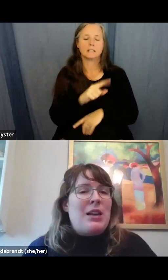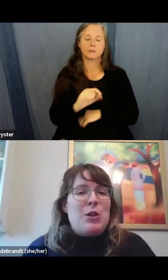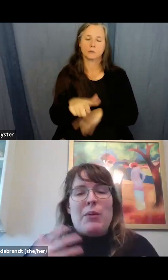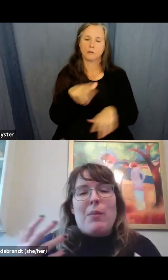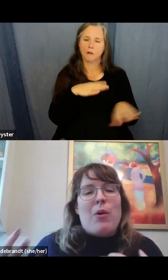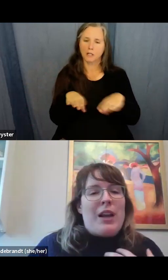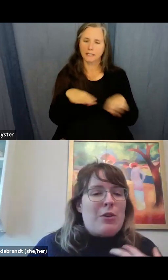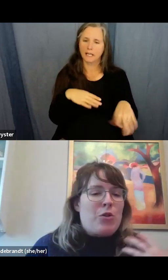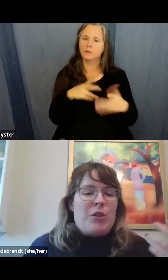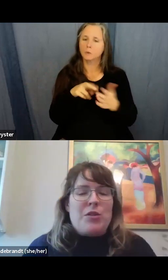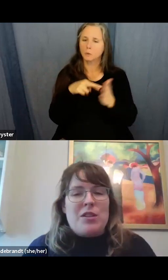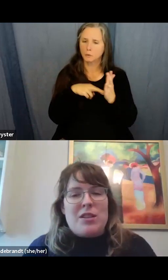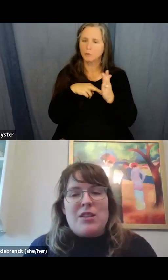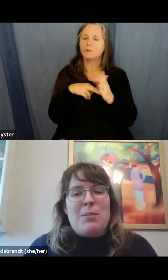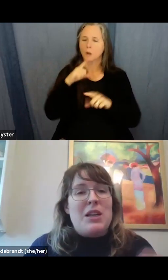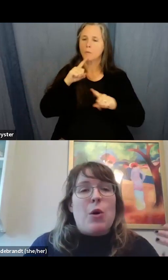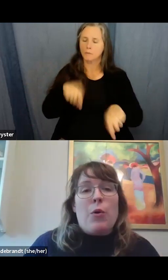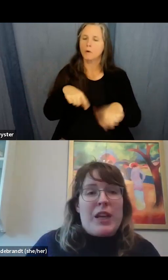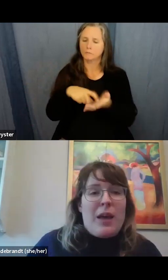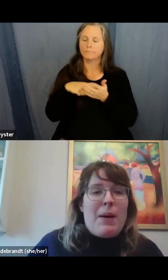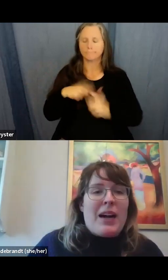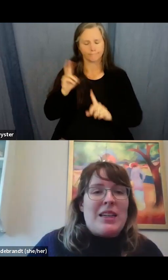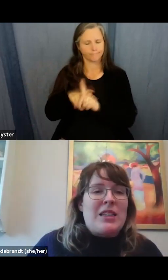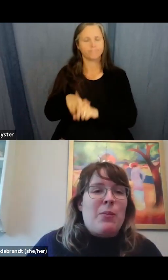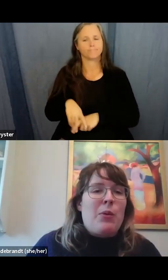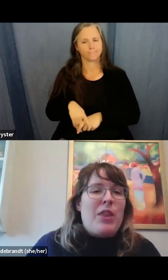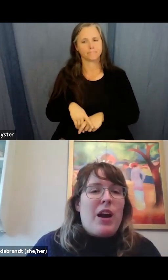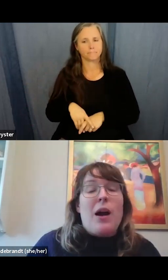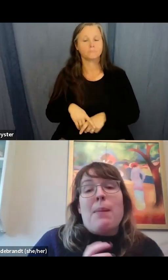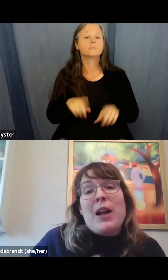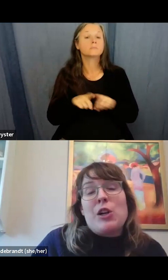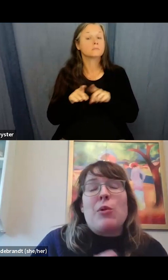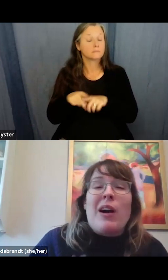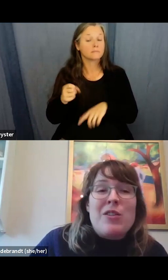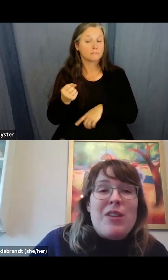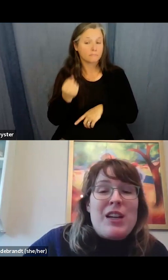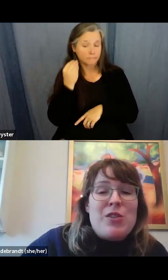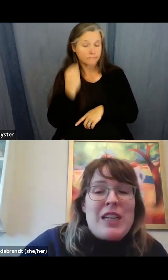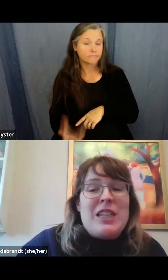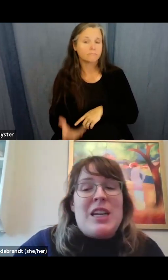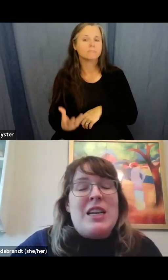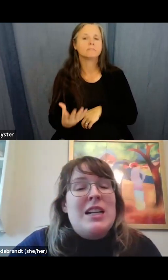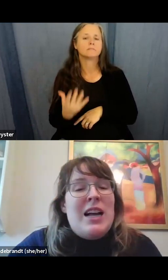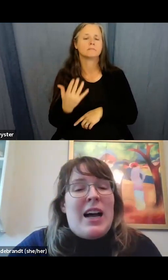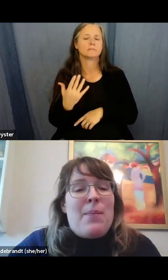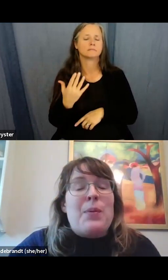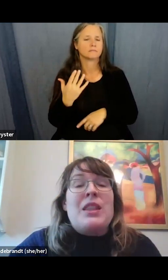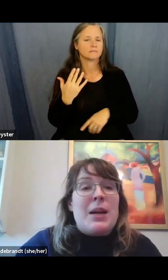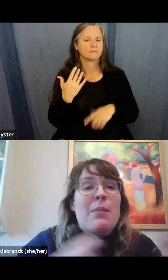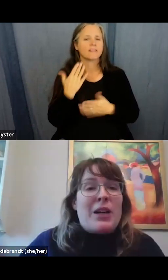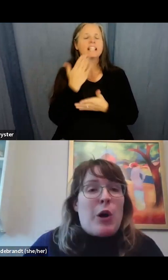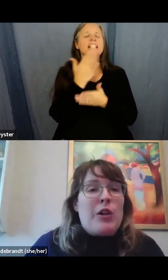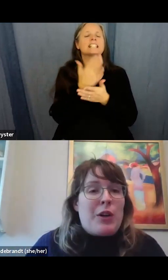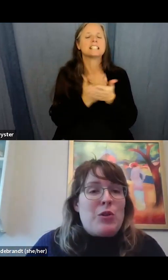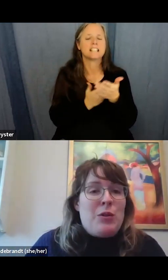like mandatory reporting or structures and systems as only impacting someone when they're a minor or under the age of 18, but